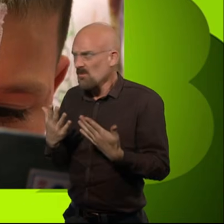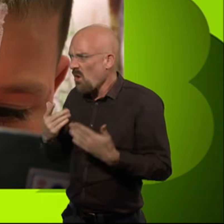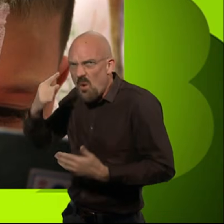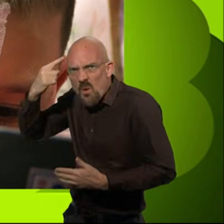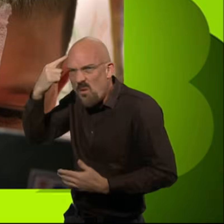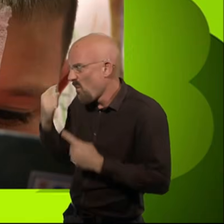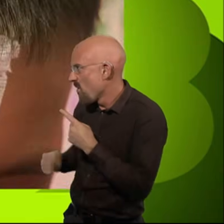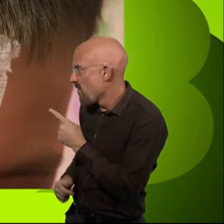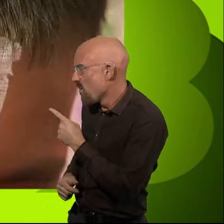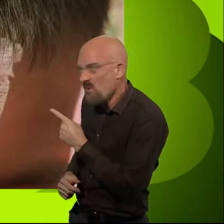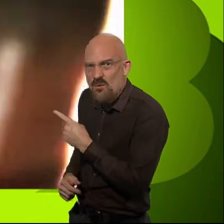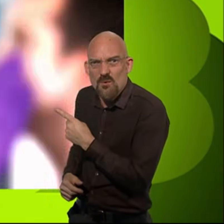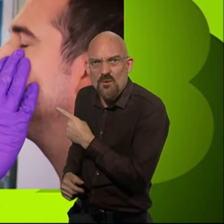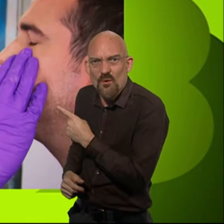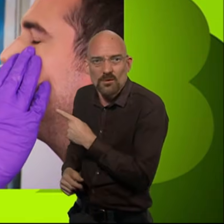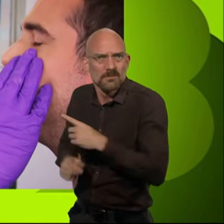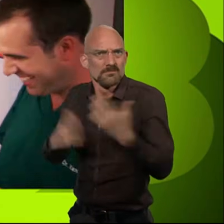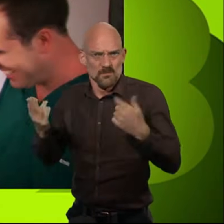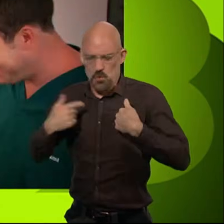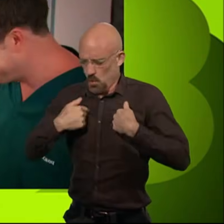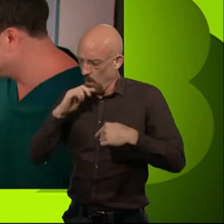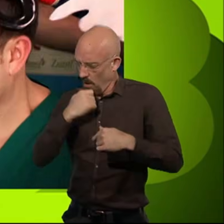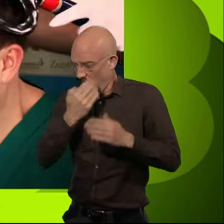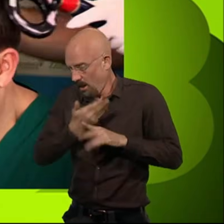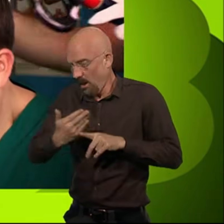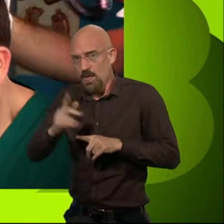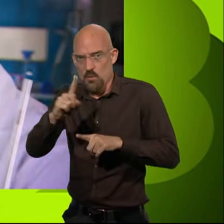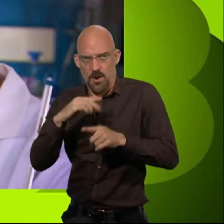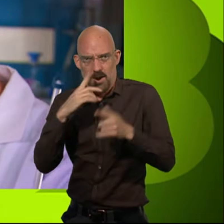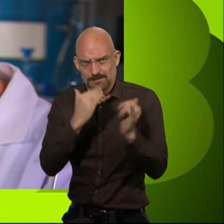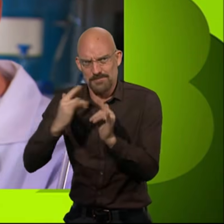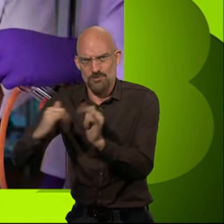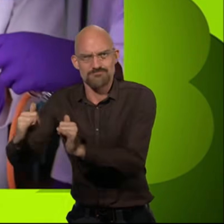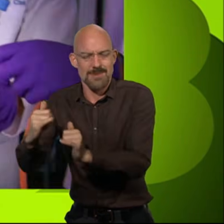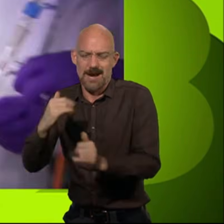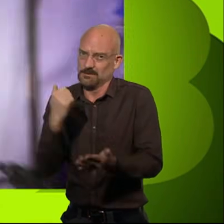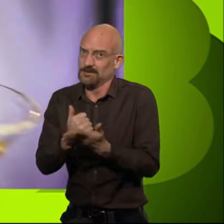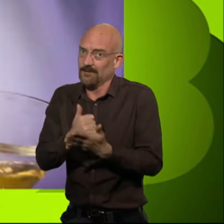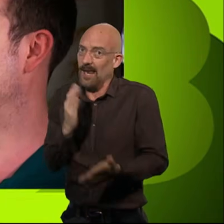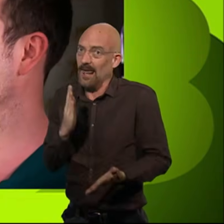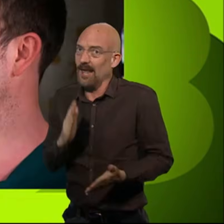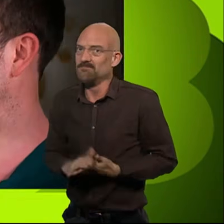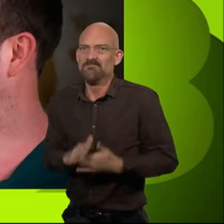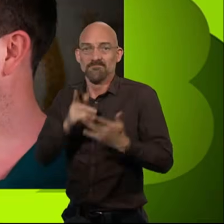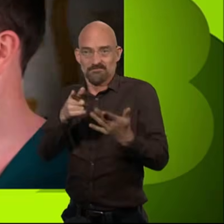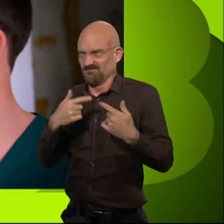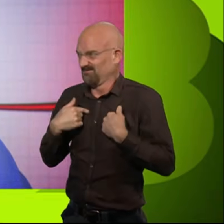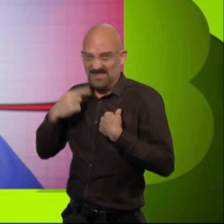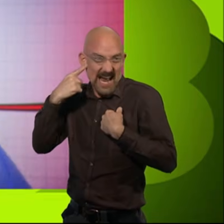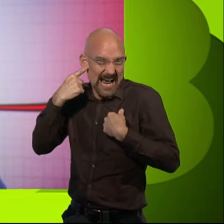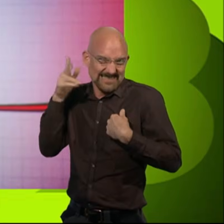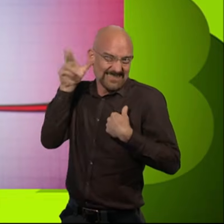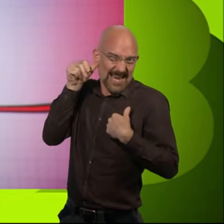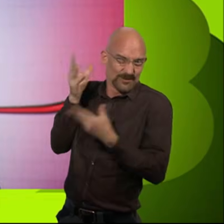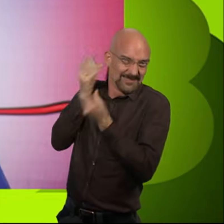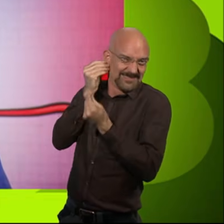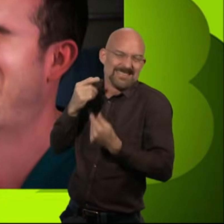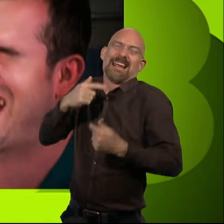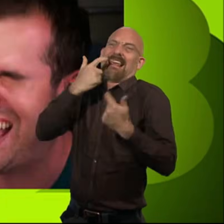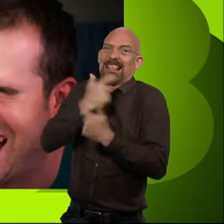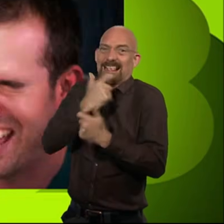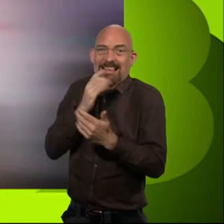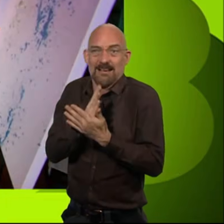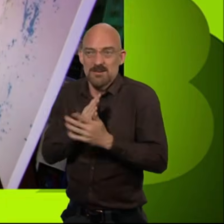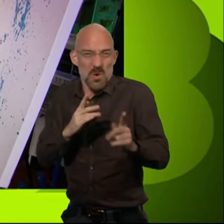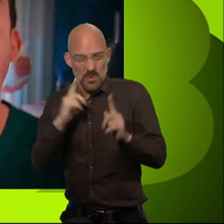big hole in my head. We'll be doing awesome experiments. You sound ridiculous. Back down,